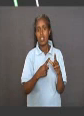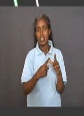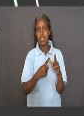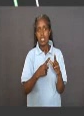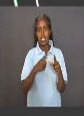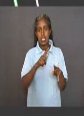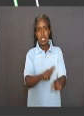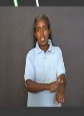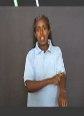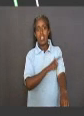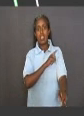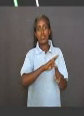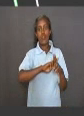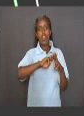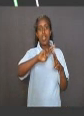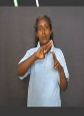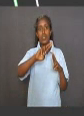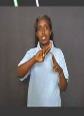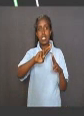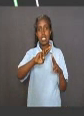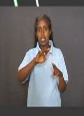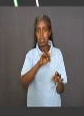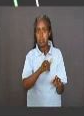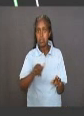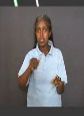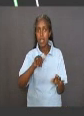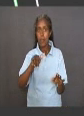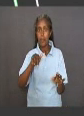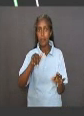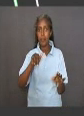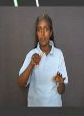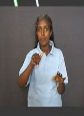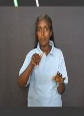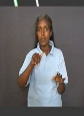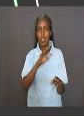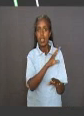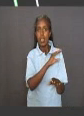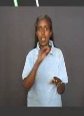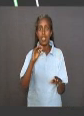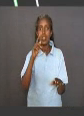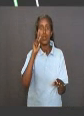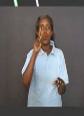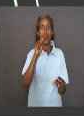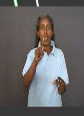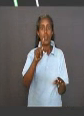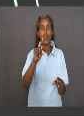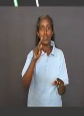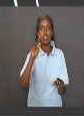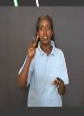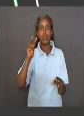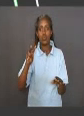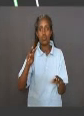The length of the hypotenuse is the same, and one of the